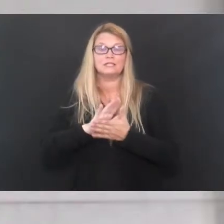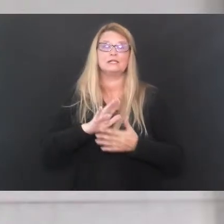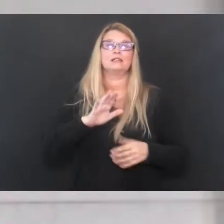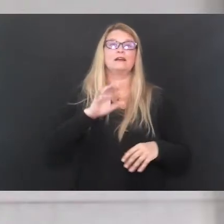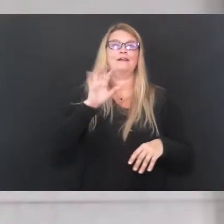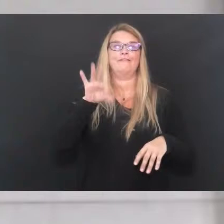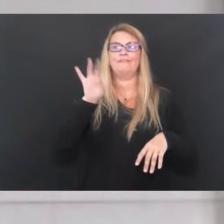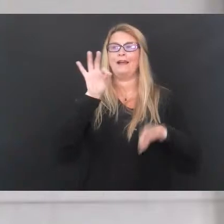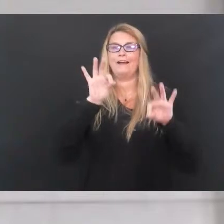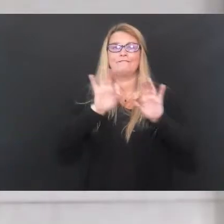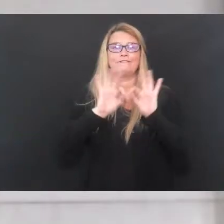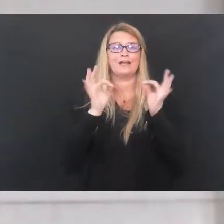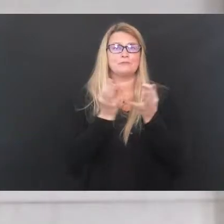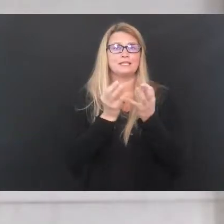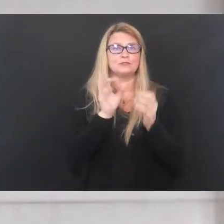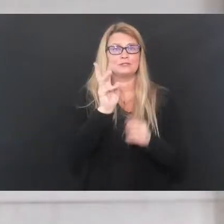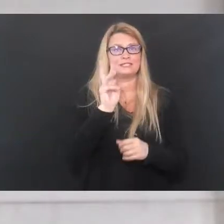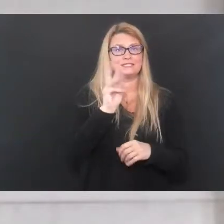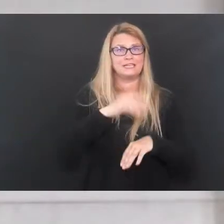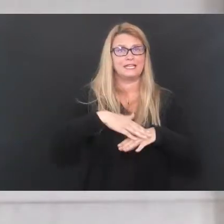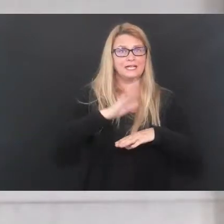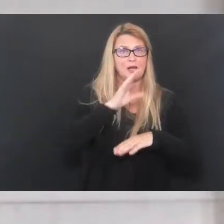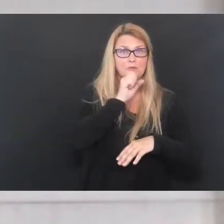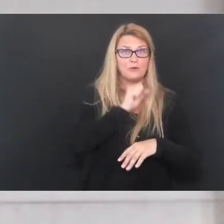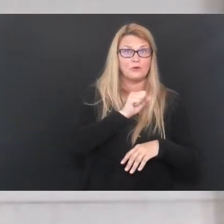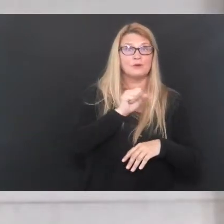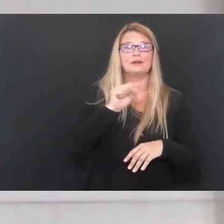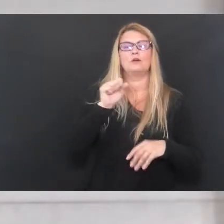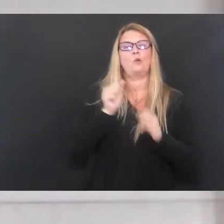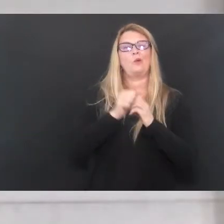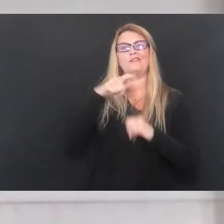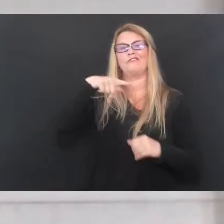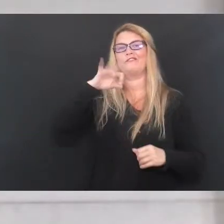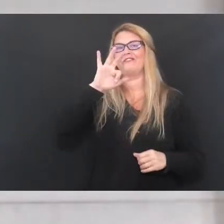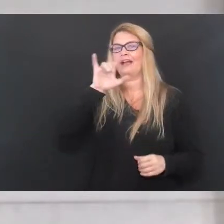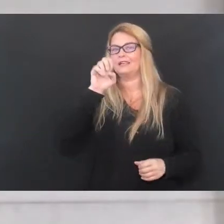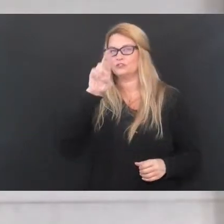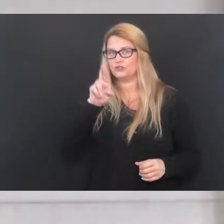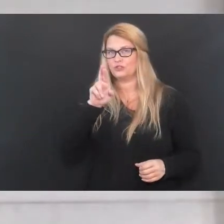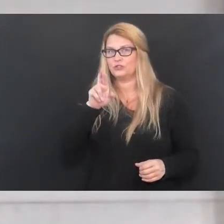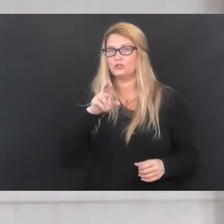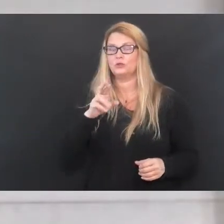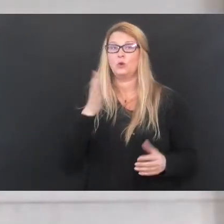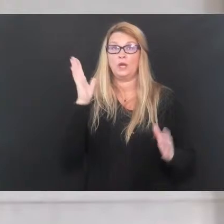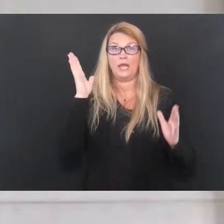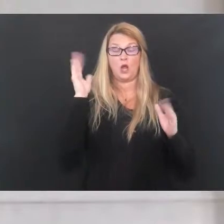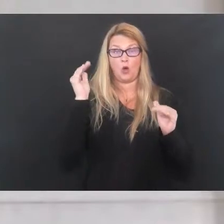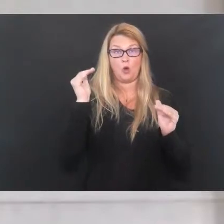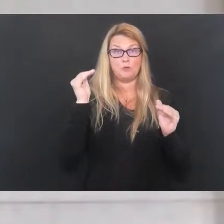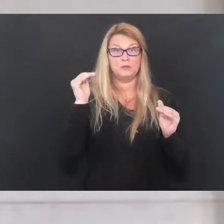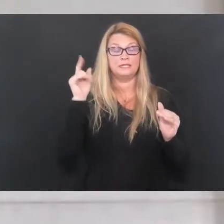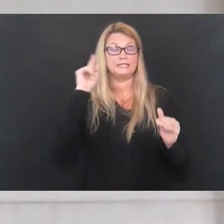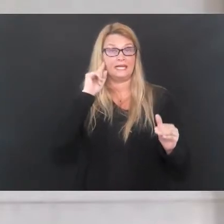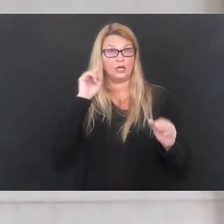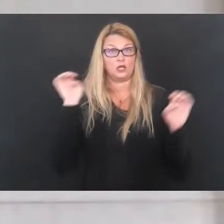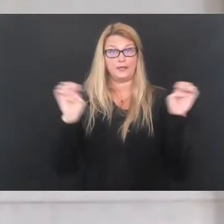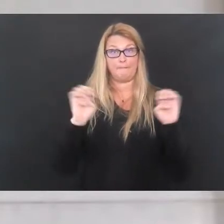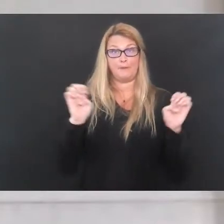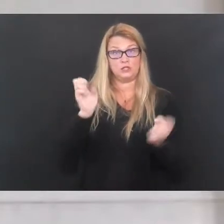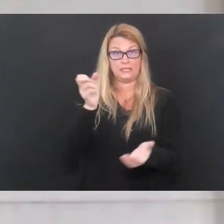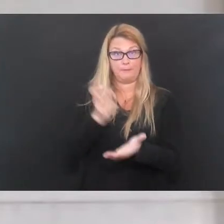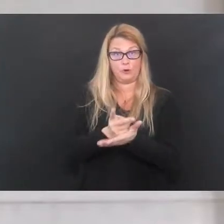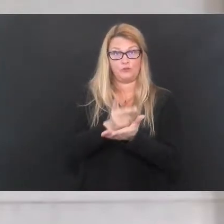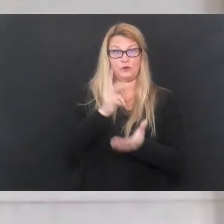and older vaccinated with Pfizer. We are hoping to hear from Pfizer for the emergency use authorization,